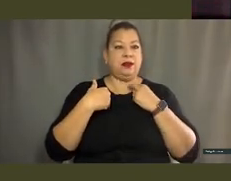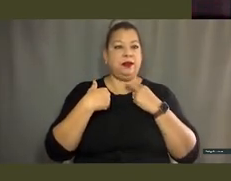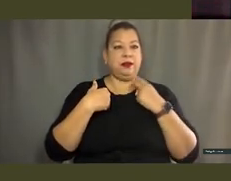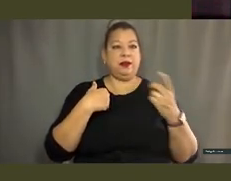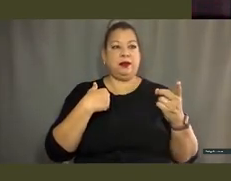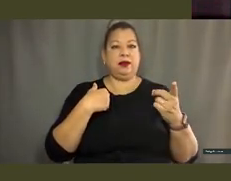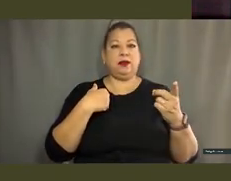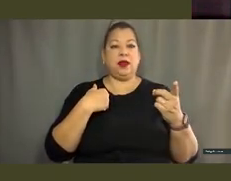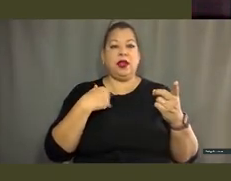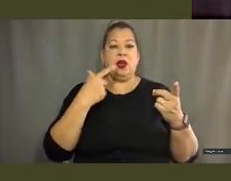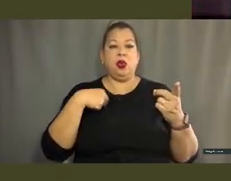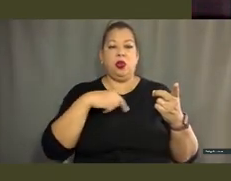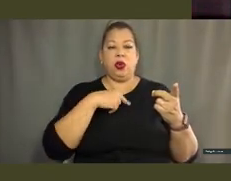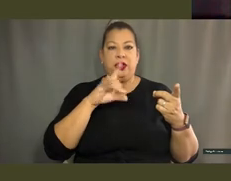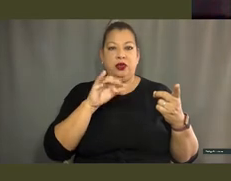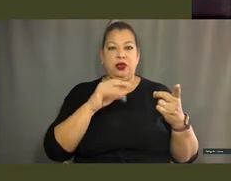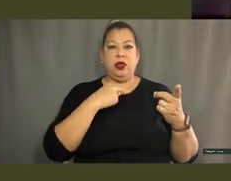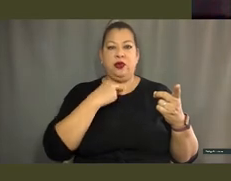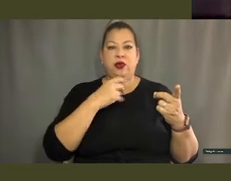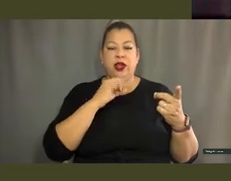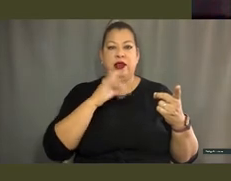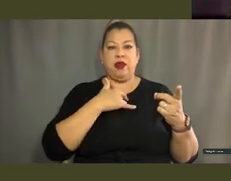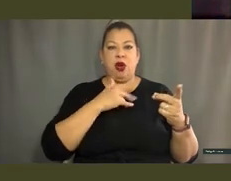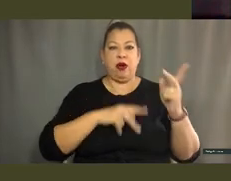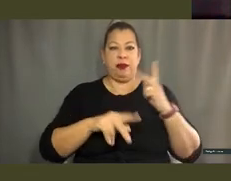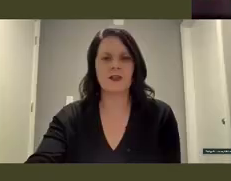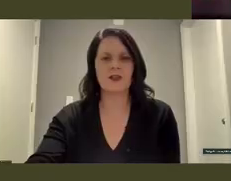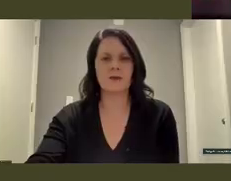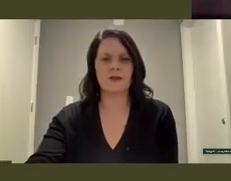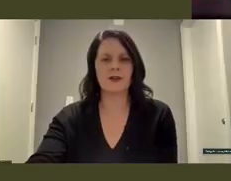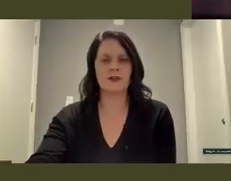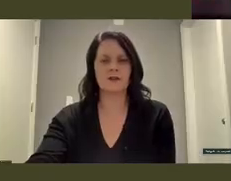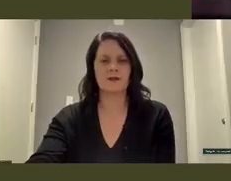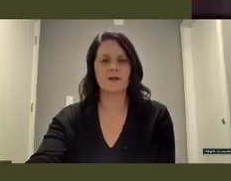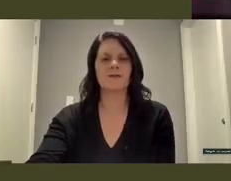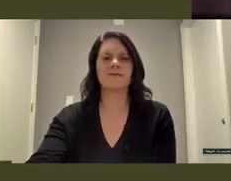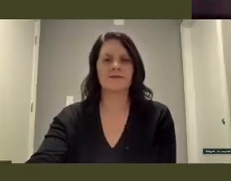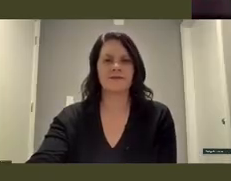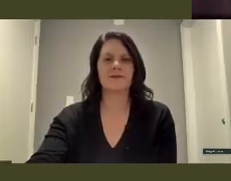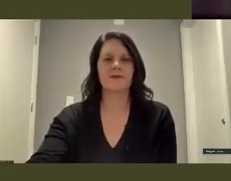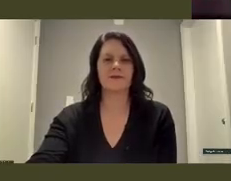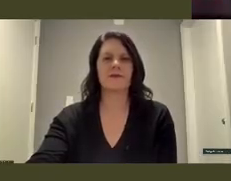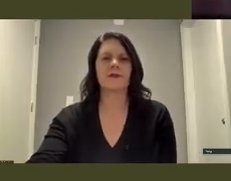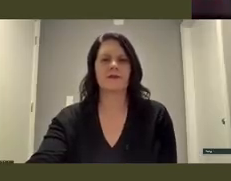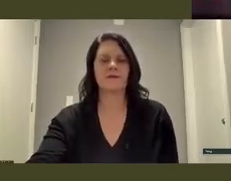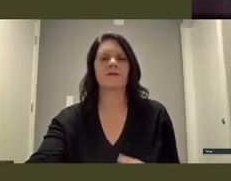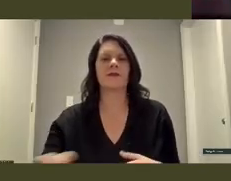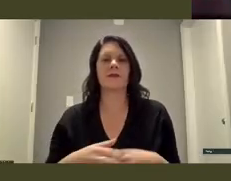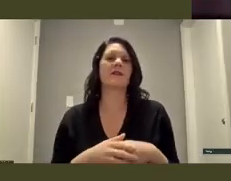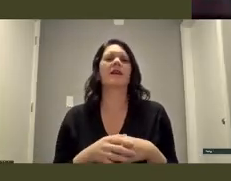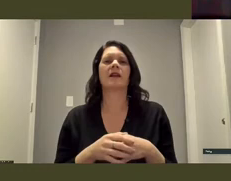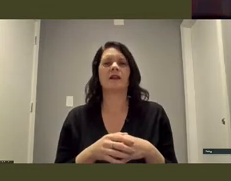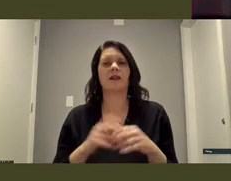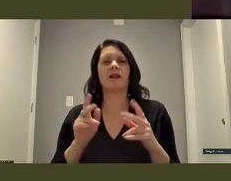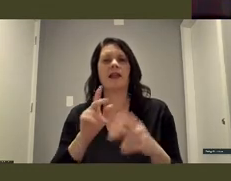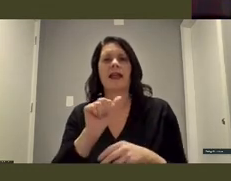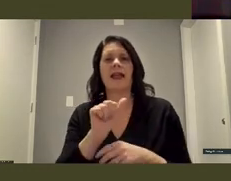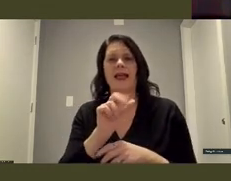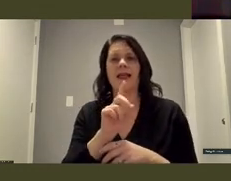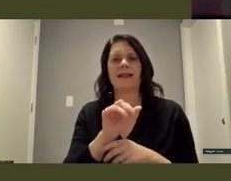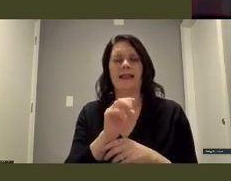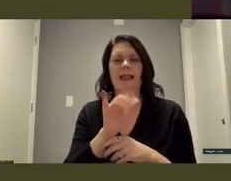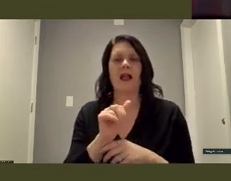we build the voice of our environment into our democratic processes, because we have seen it with